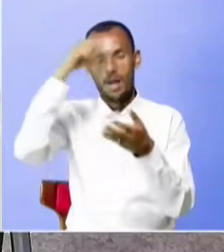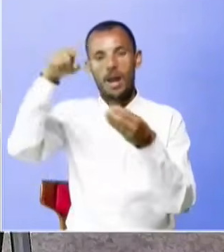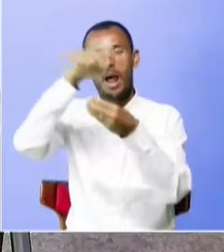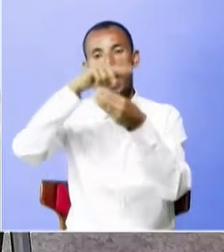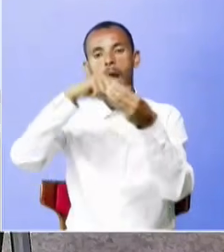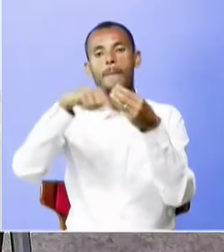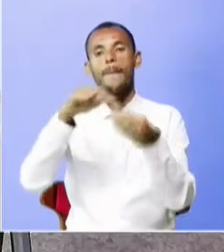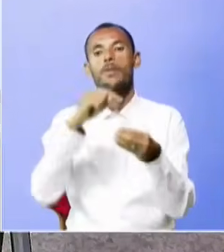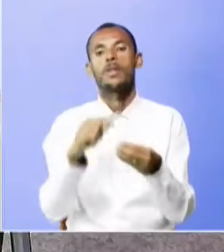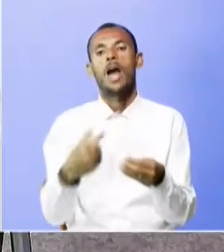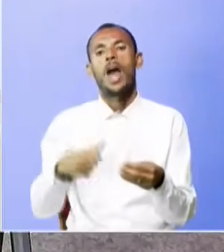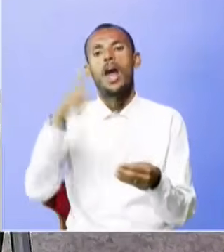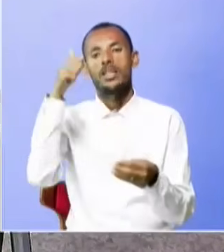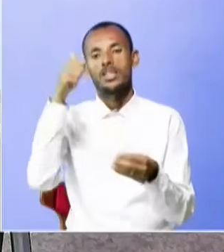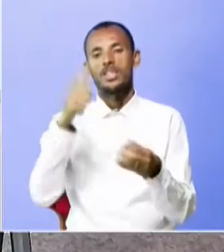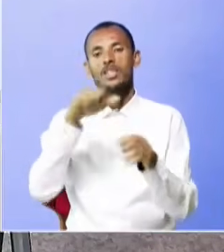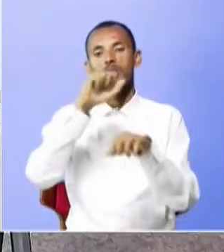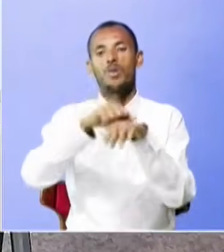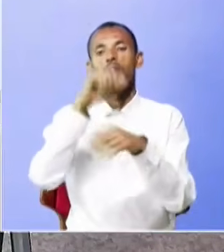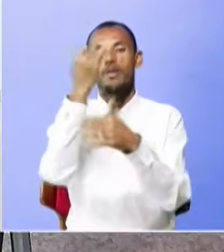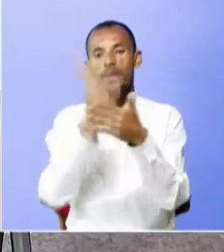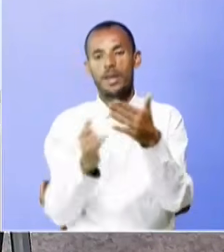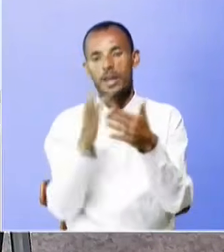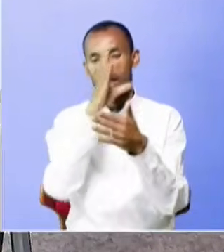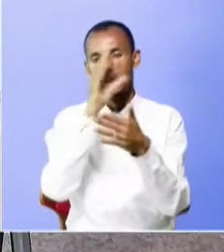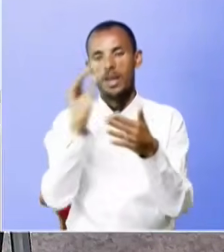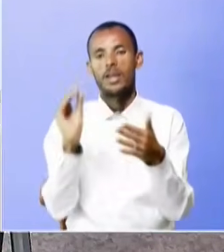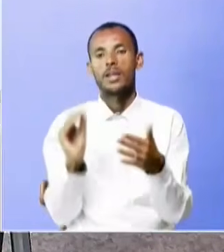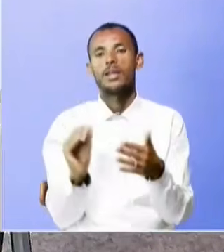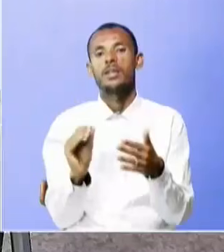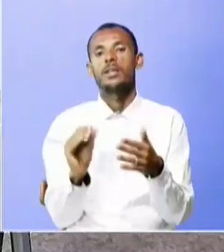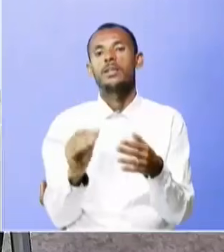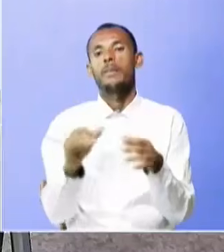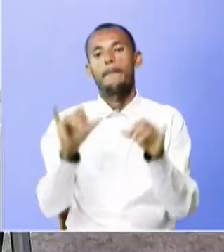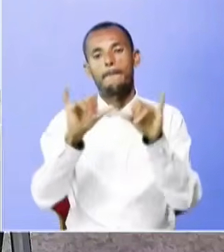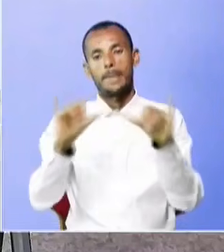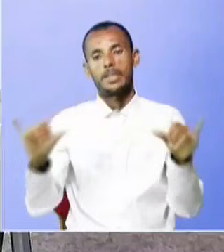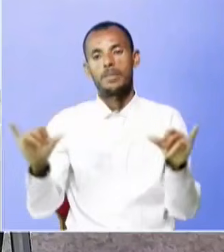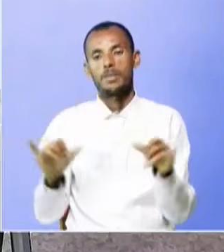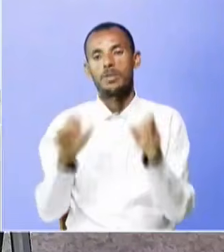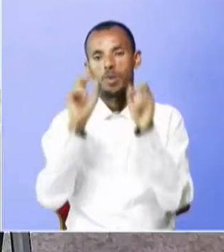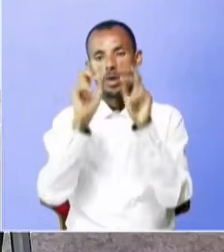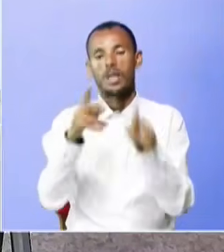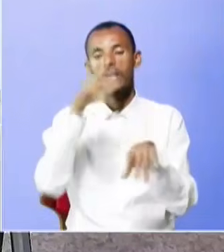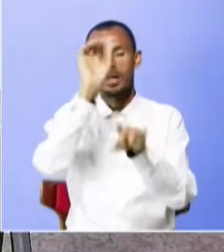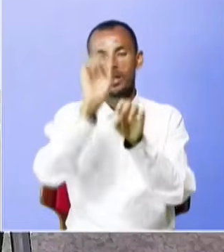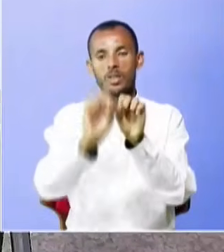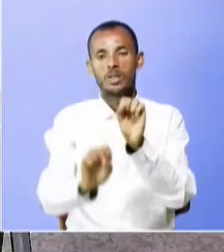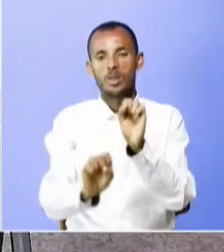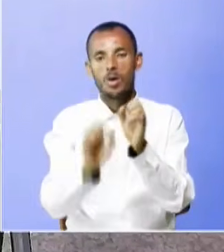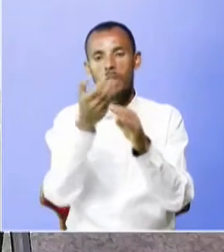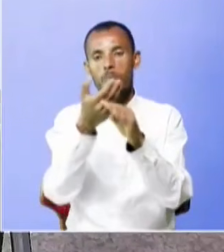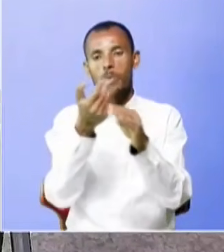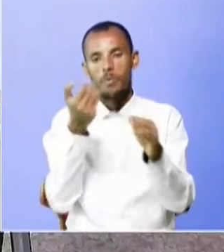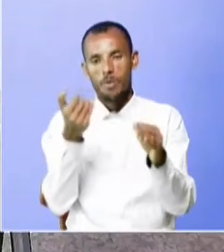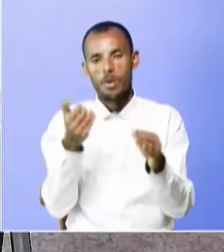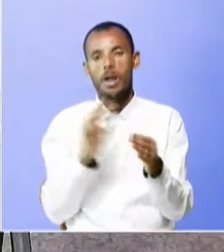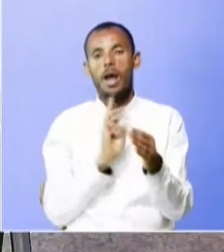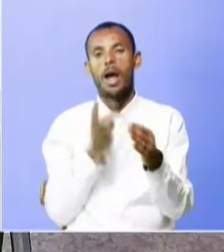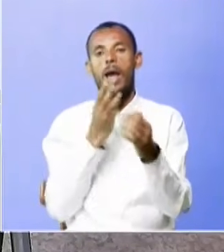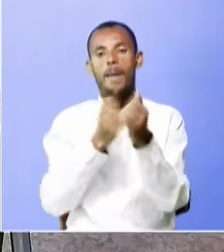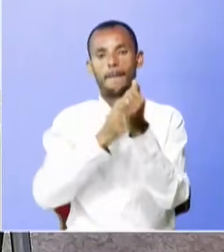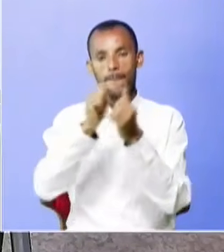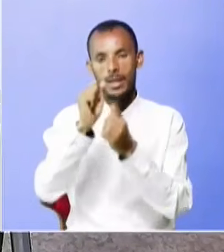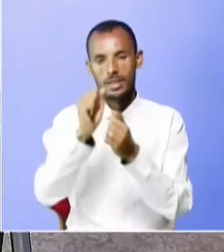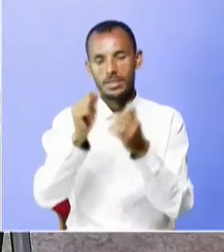about another solid figures and their measurements. Okay, so before I proceed to